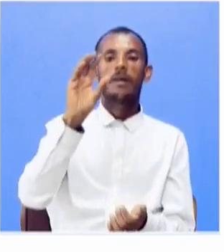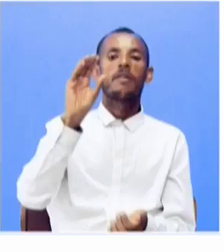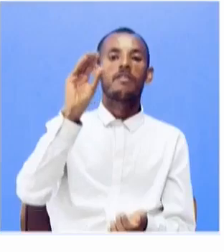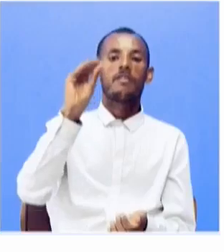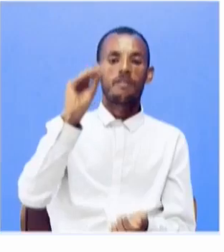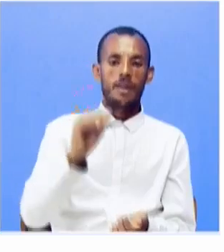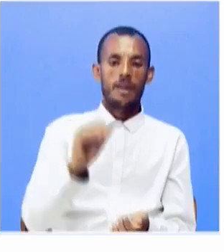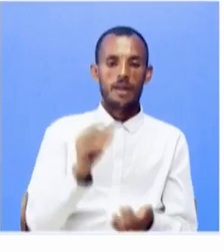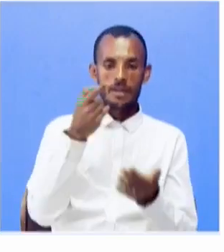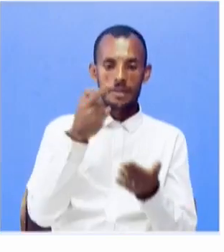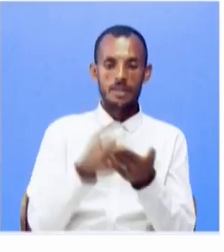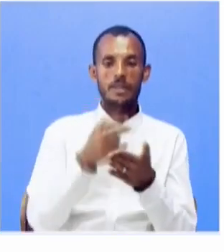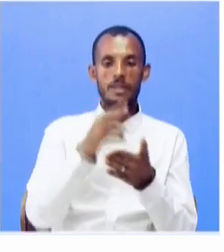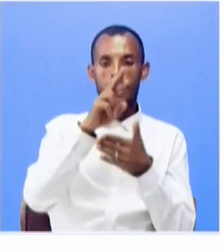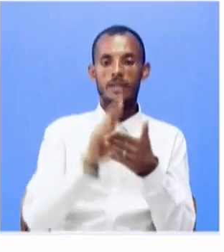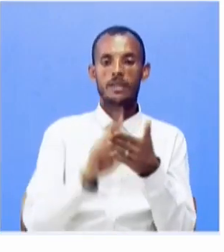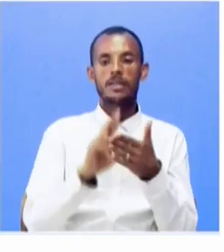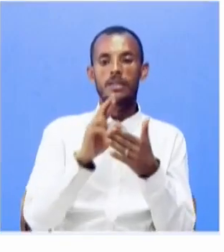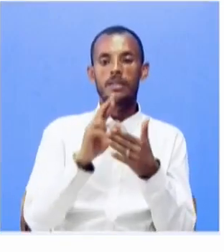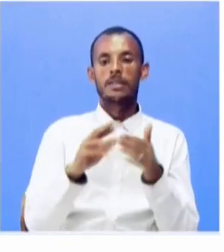For this range,